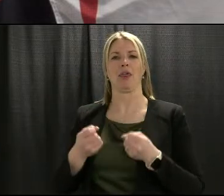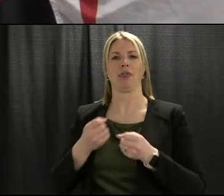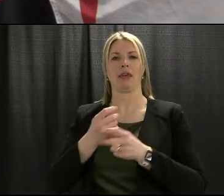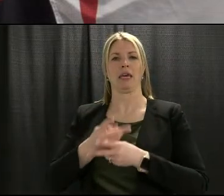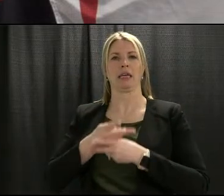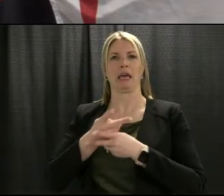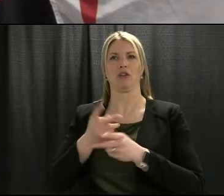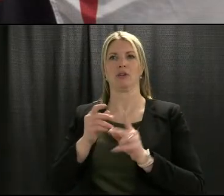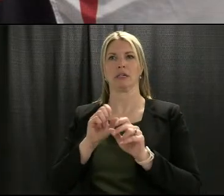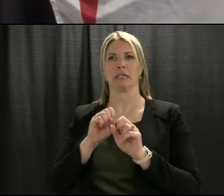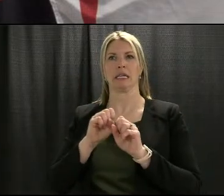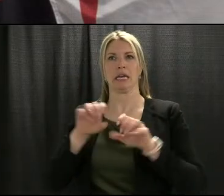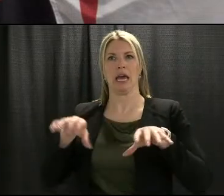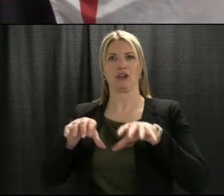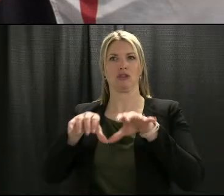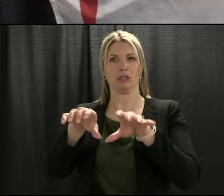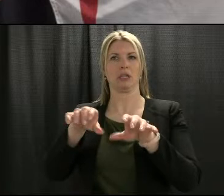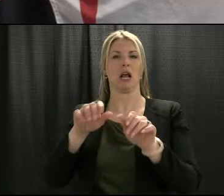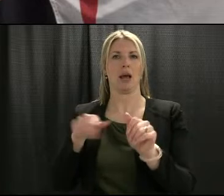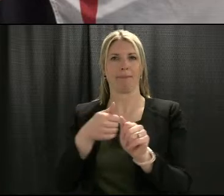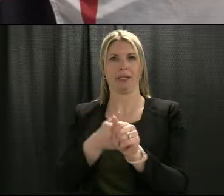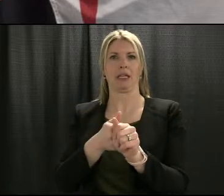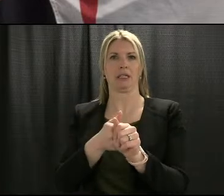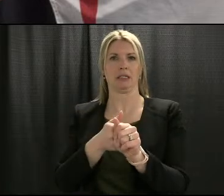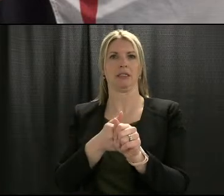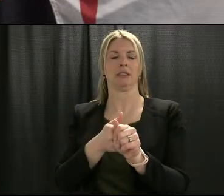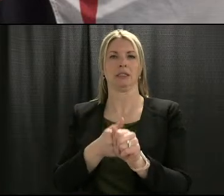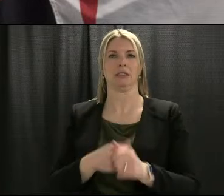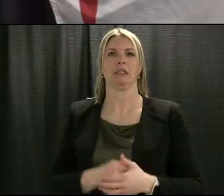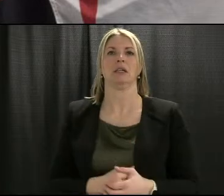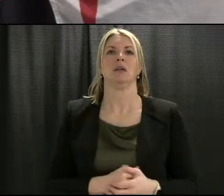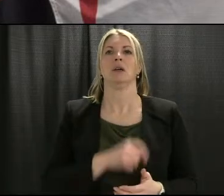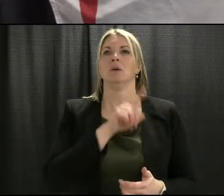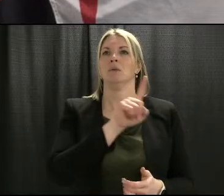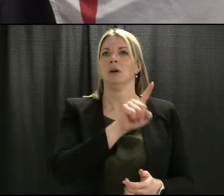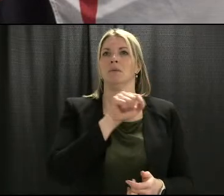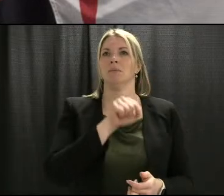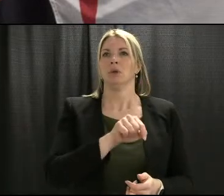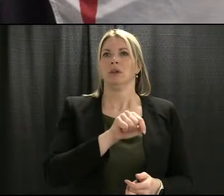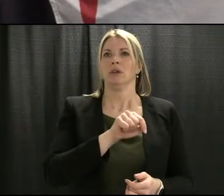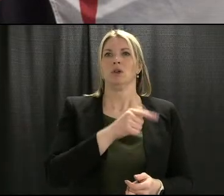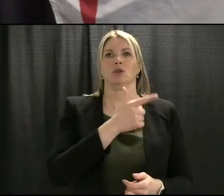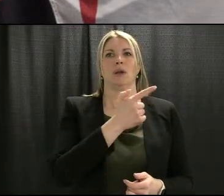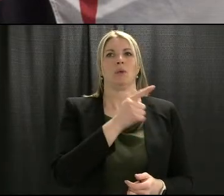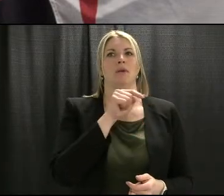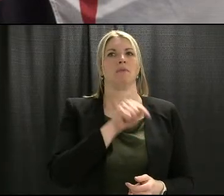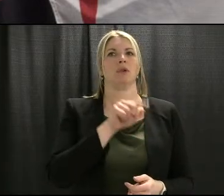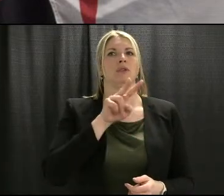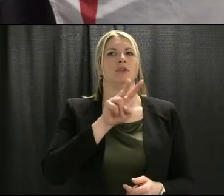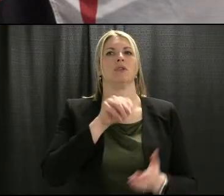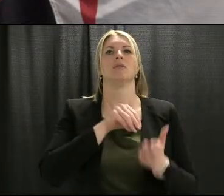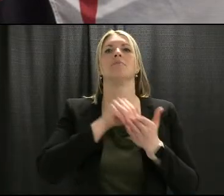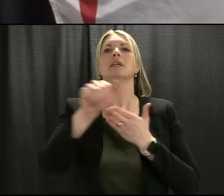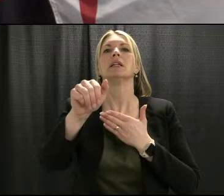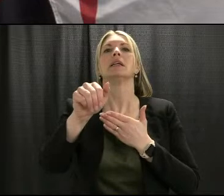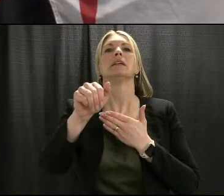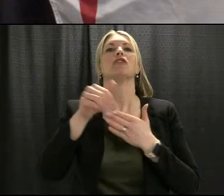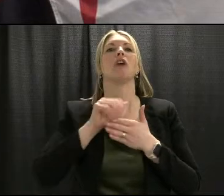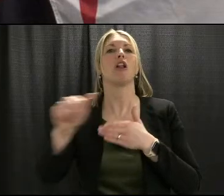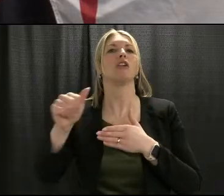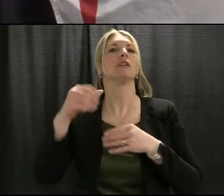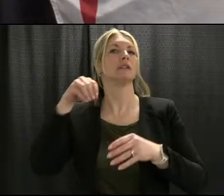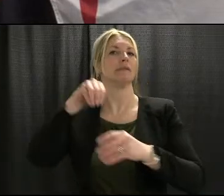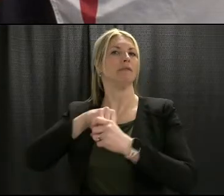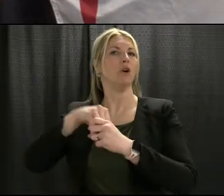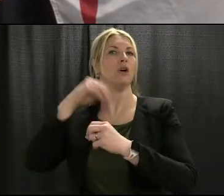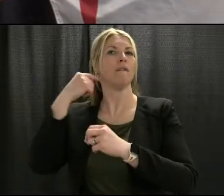Budget 2023 includes $21.2 million to fund 10 more family care teams